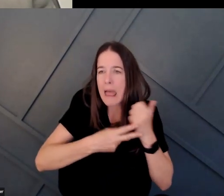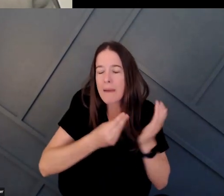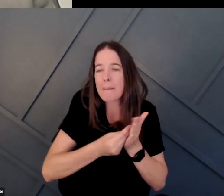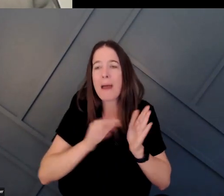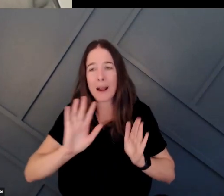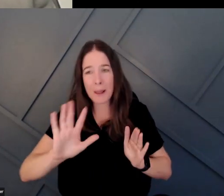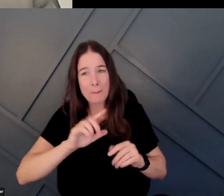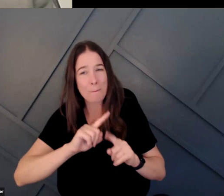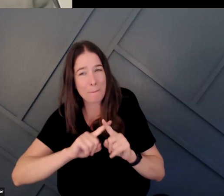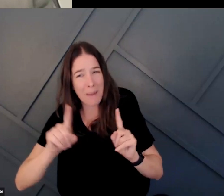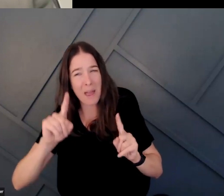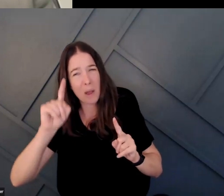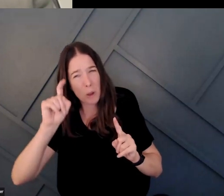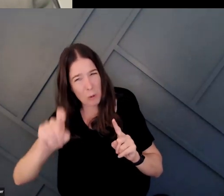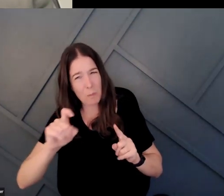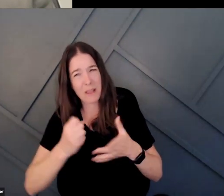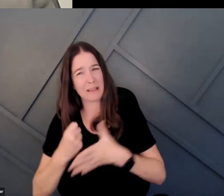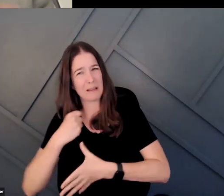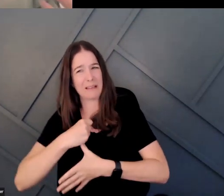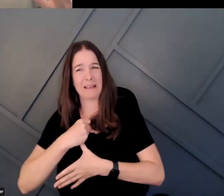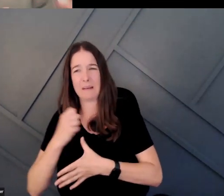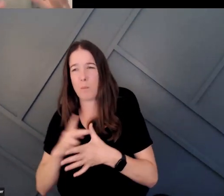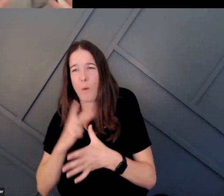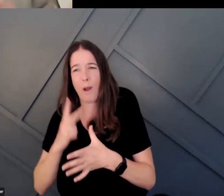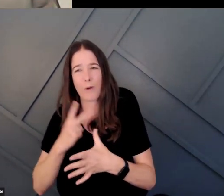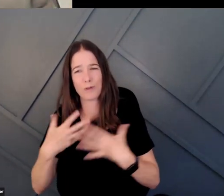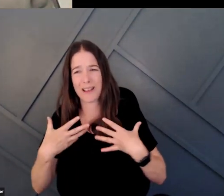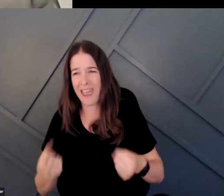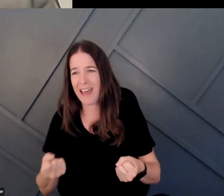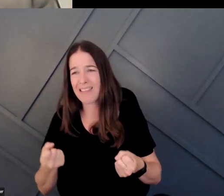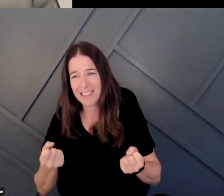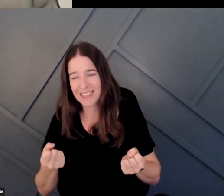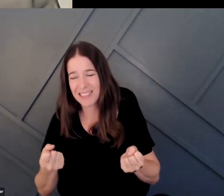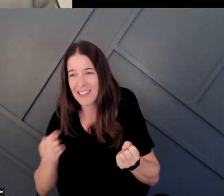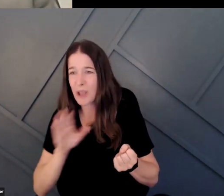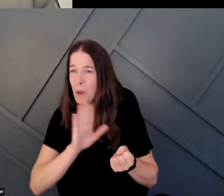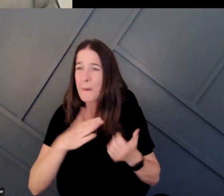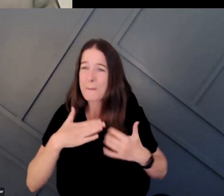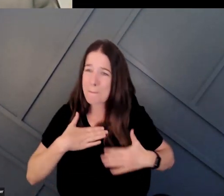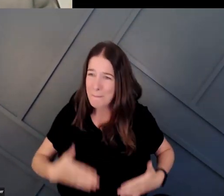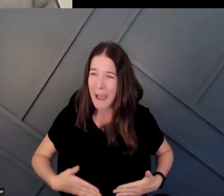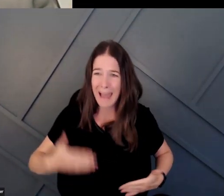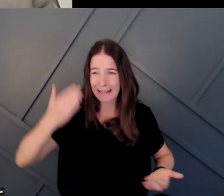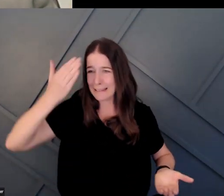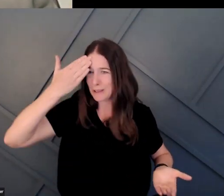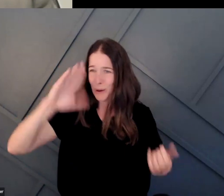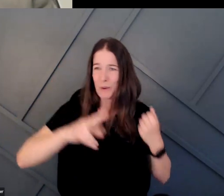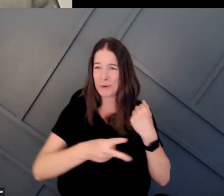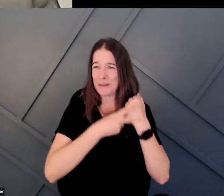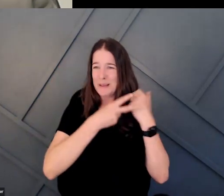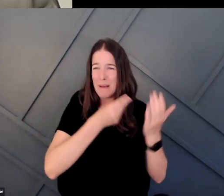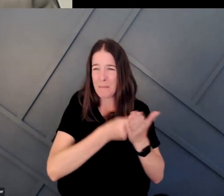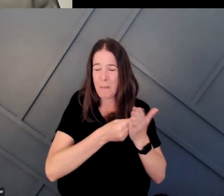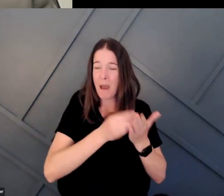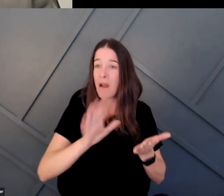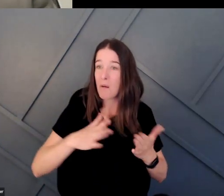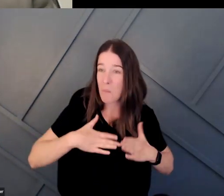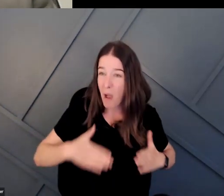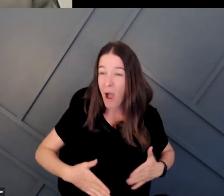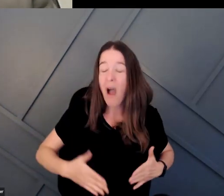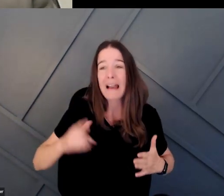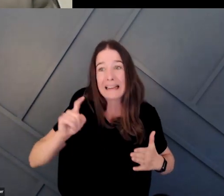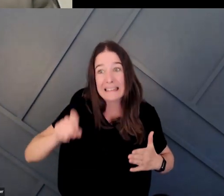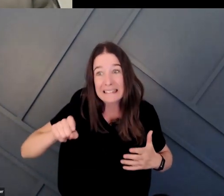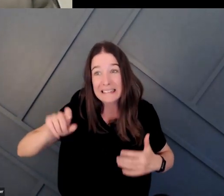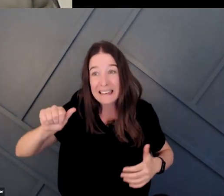health. And if your body really doesn't quite know the difference, or you run cold, there's a certain point at which you really need